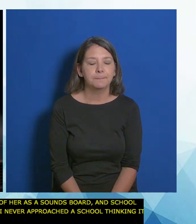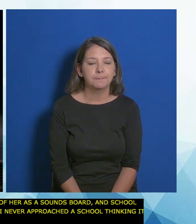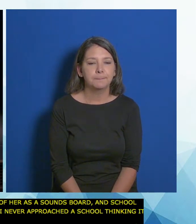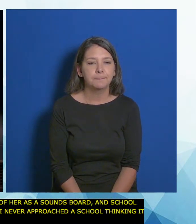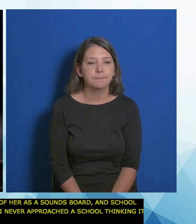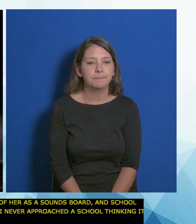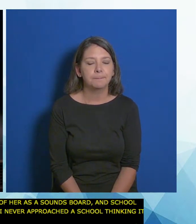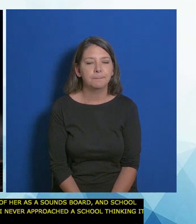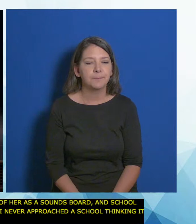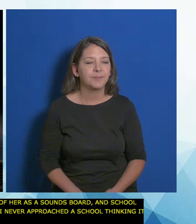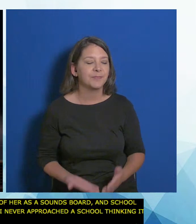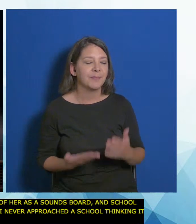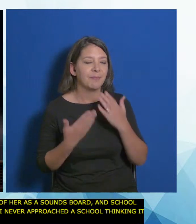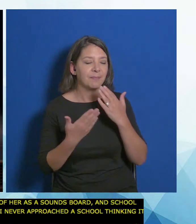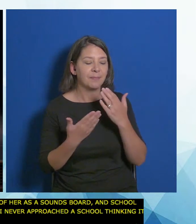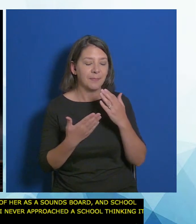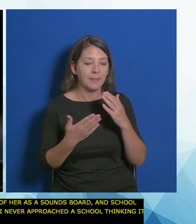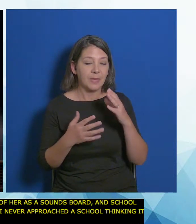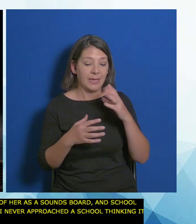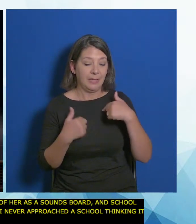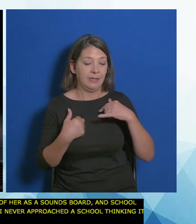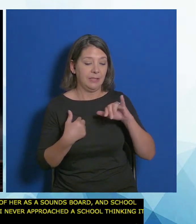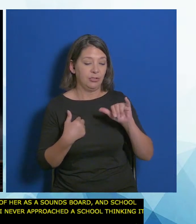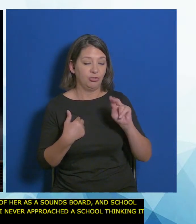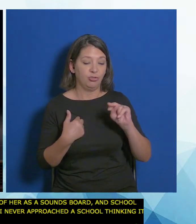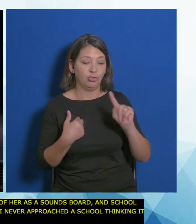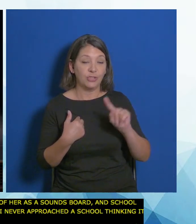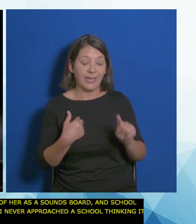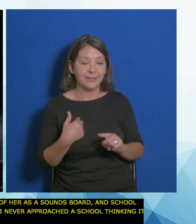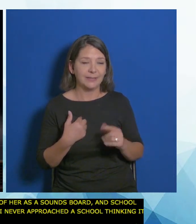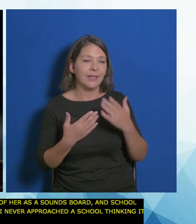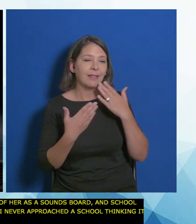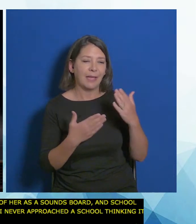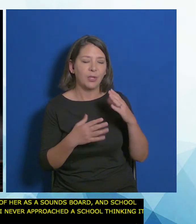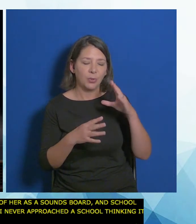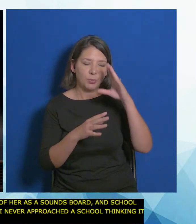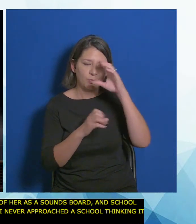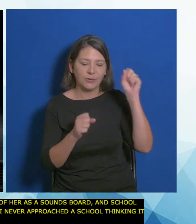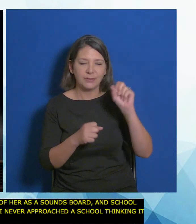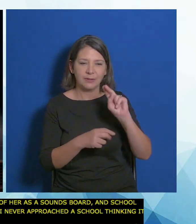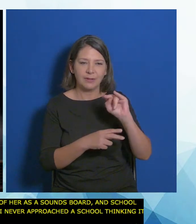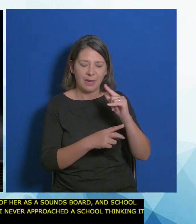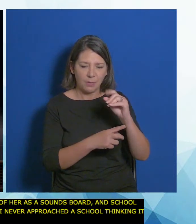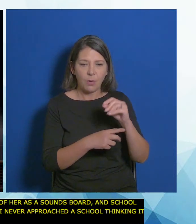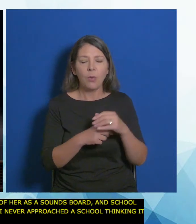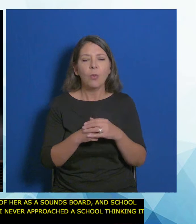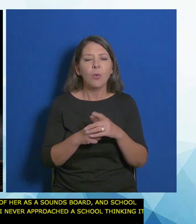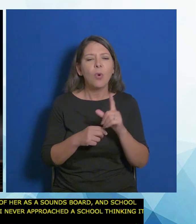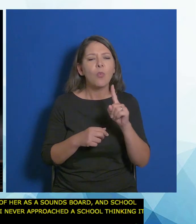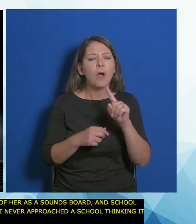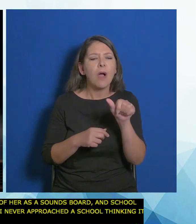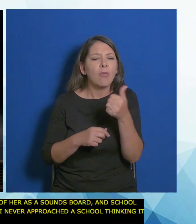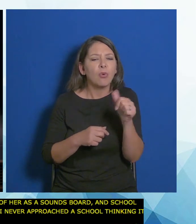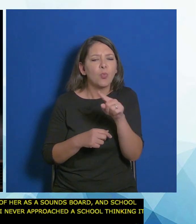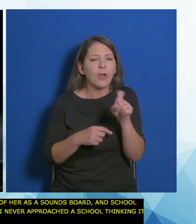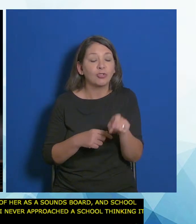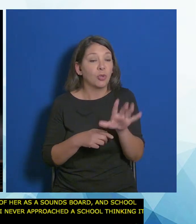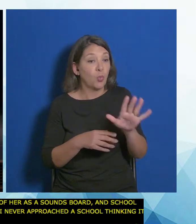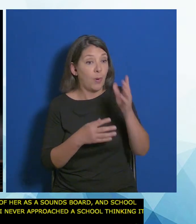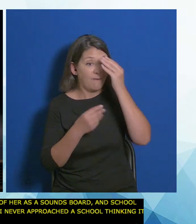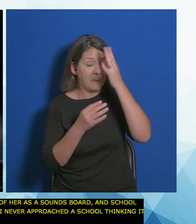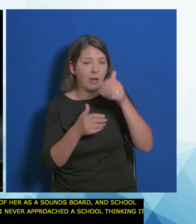President Nigro, thank you. This is Board Member Dance. Just one follow-up question. First of all, that's great